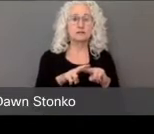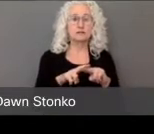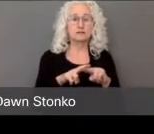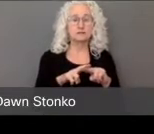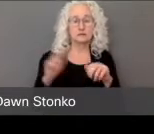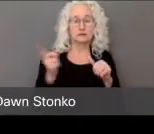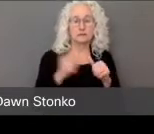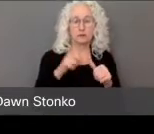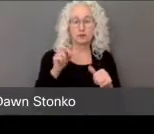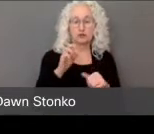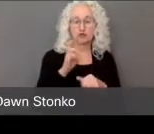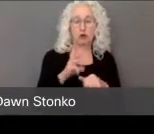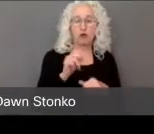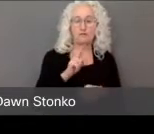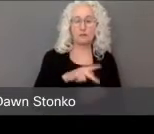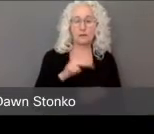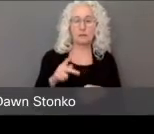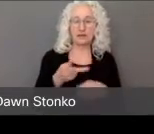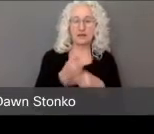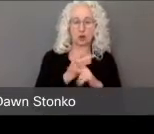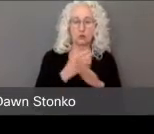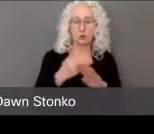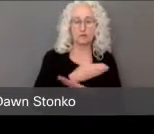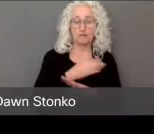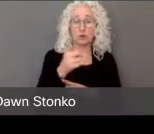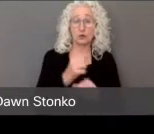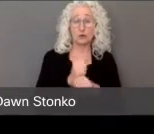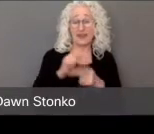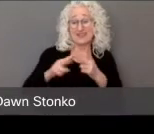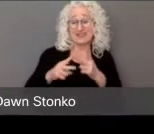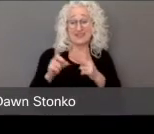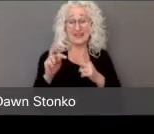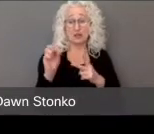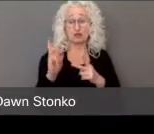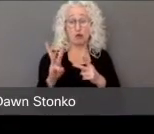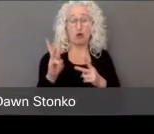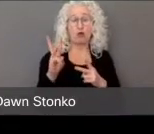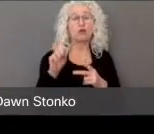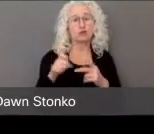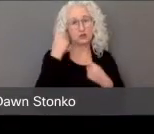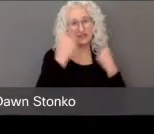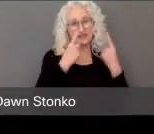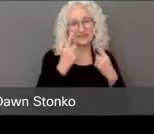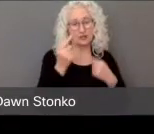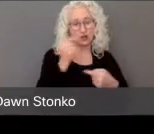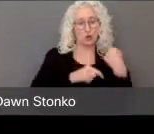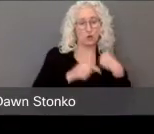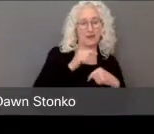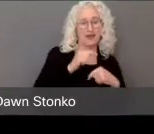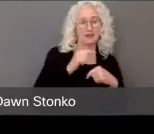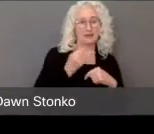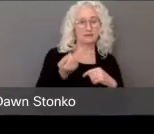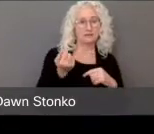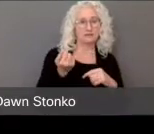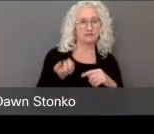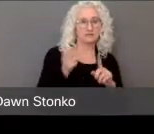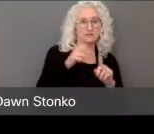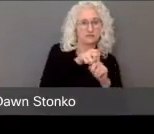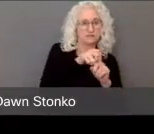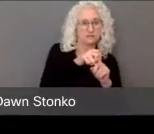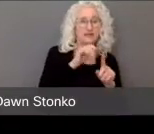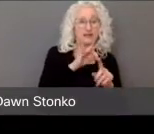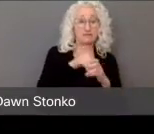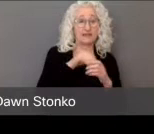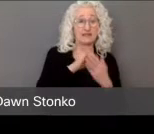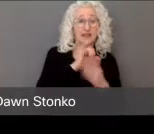first draw of the PPP loan. So before you get the second draw, you should consider going back to your, if you're in that situation and you're eligible for